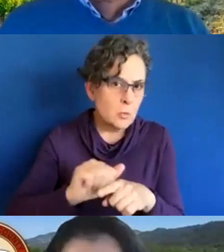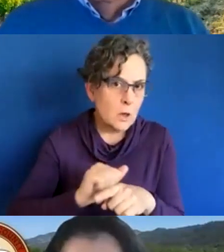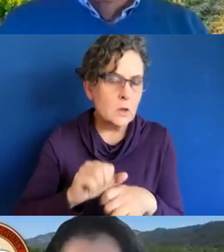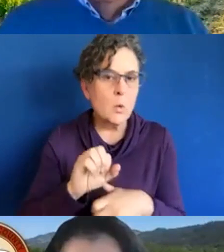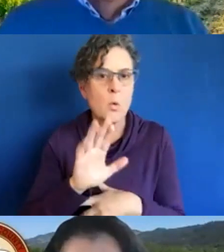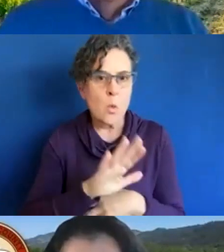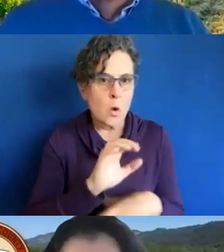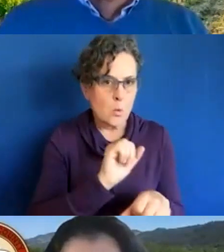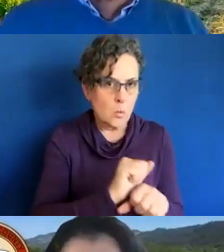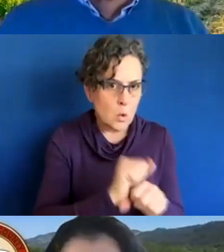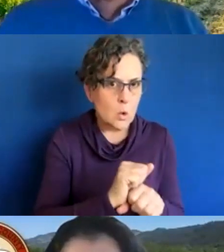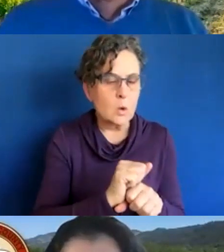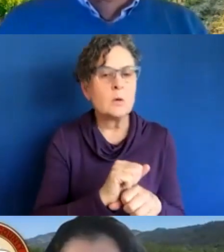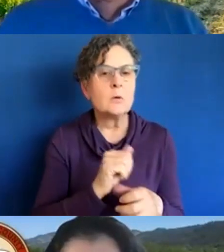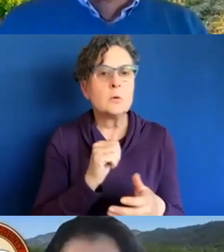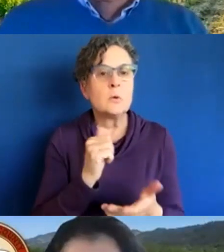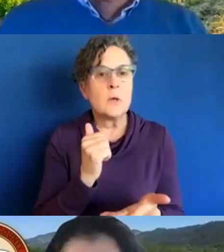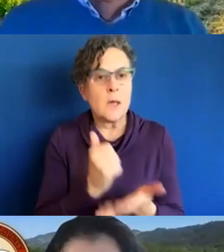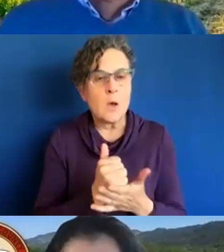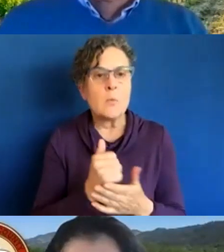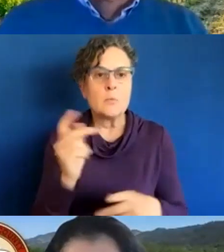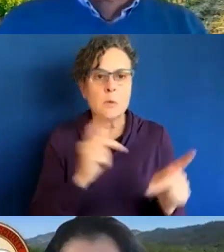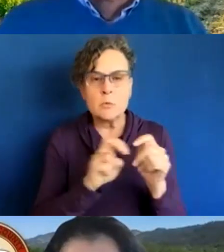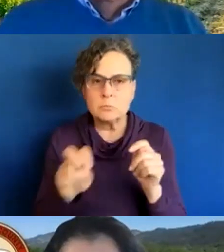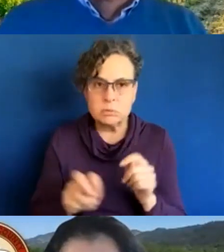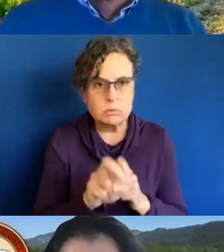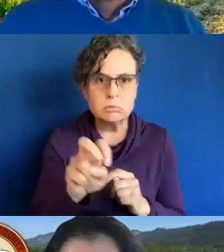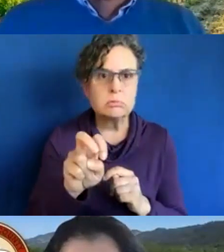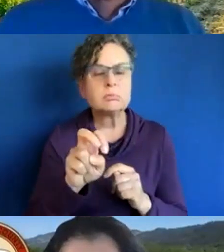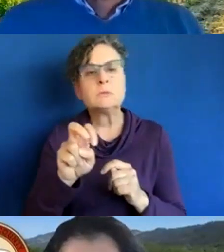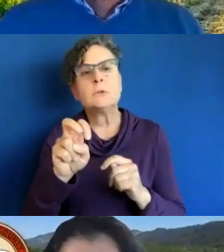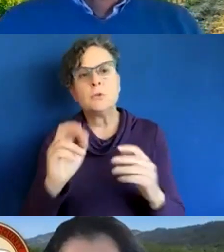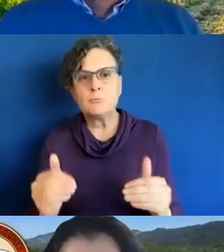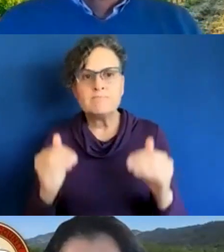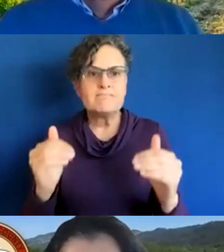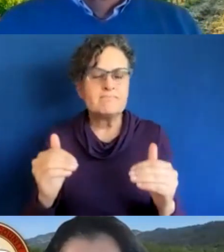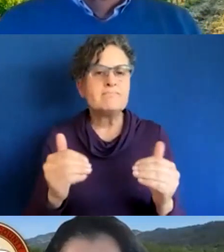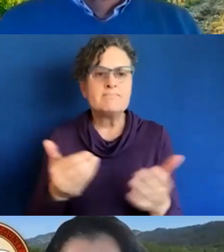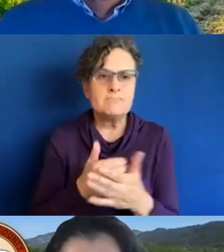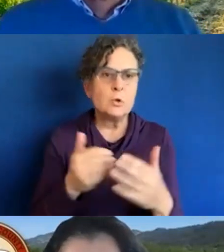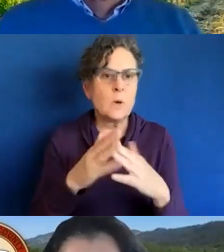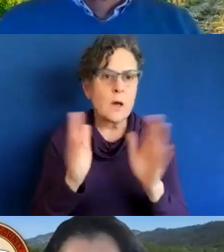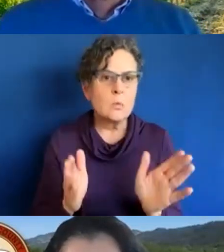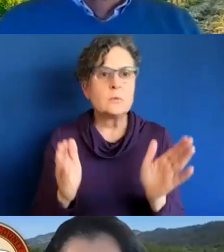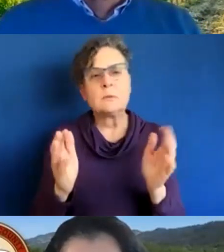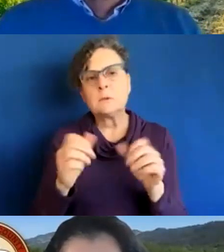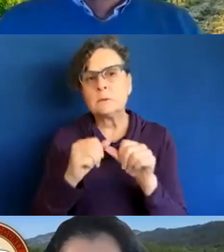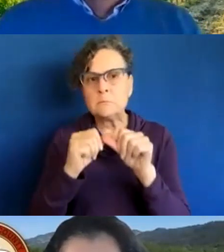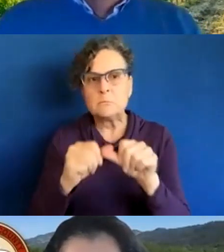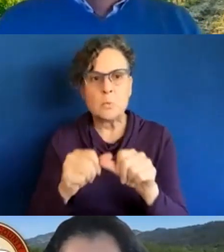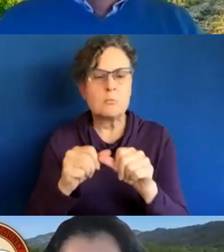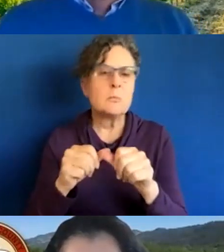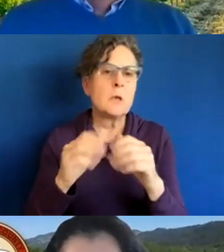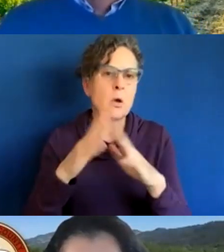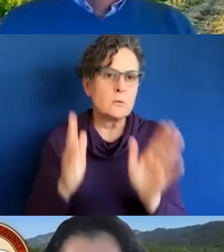employment, to help them on the path to new housing stabilization.